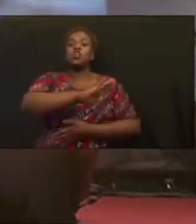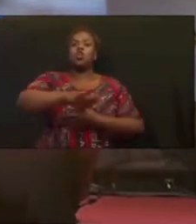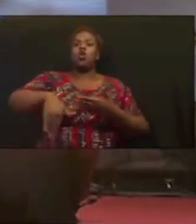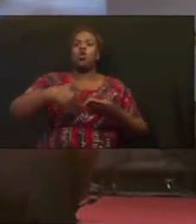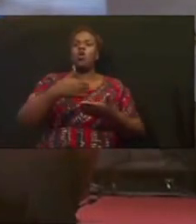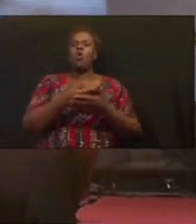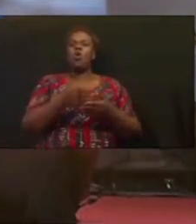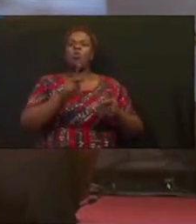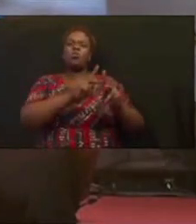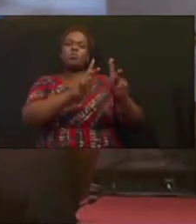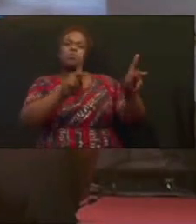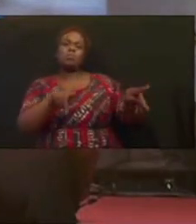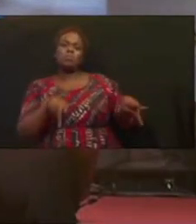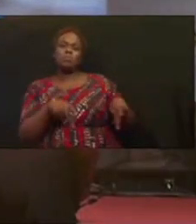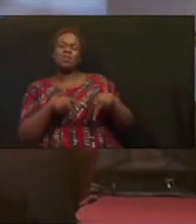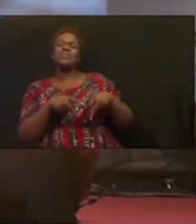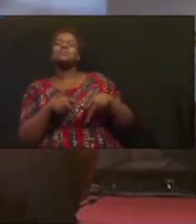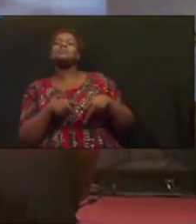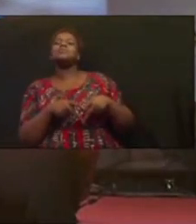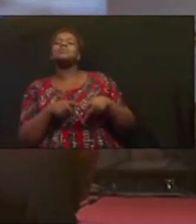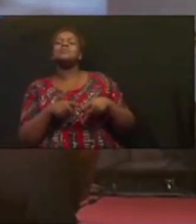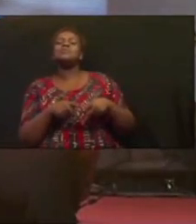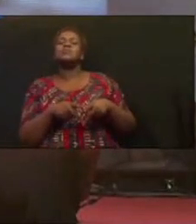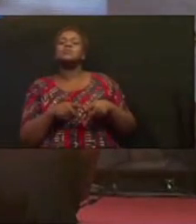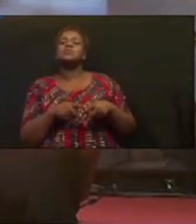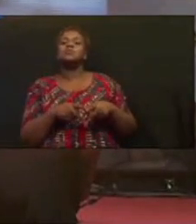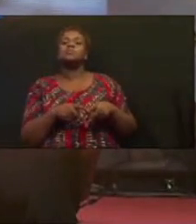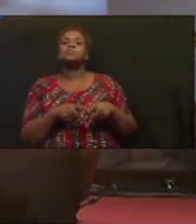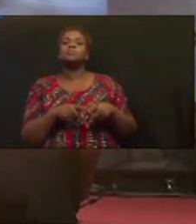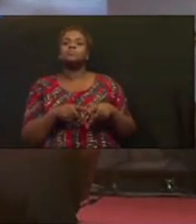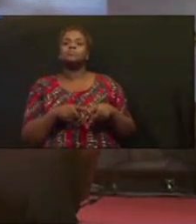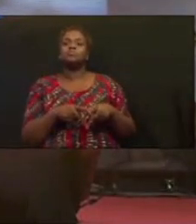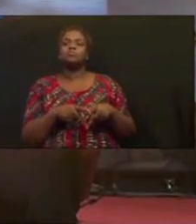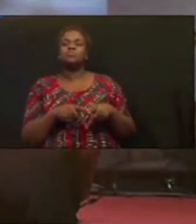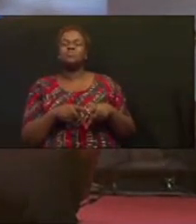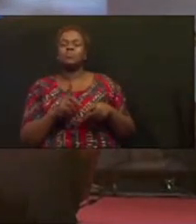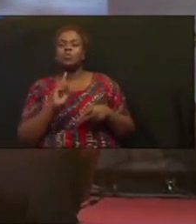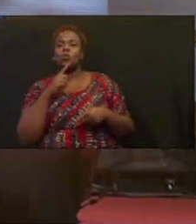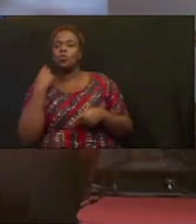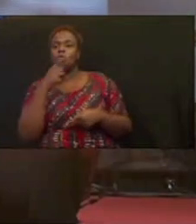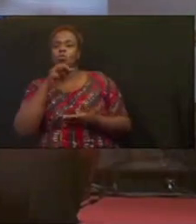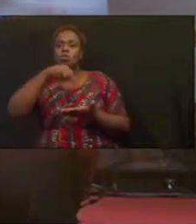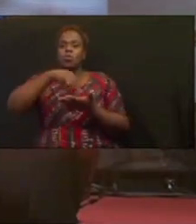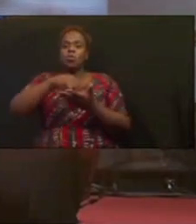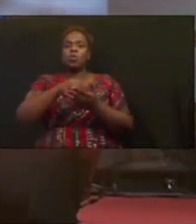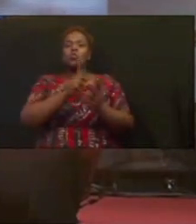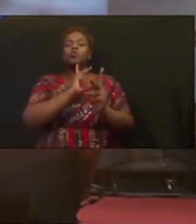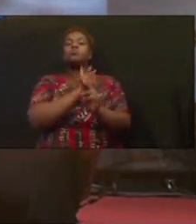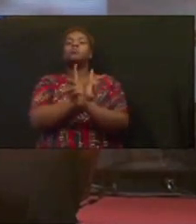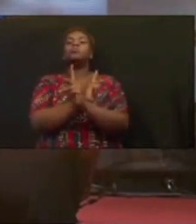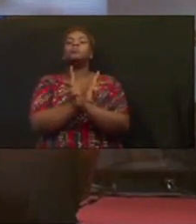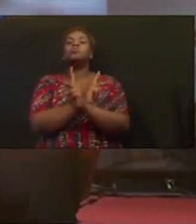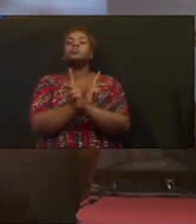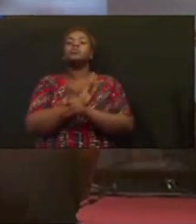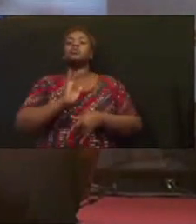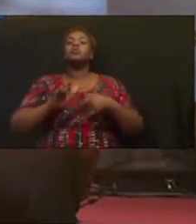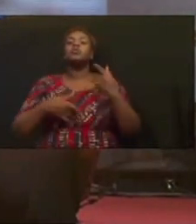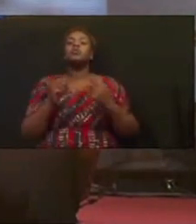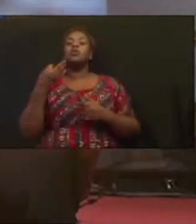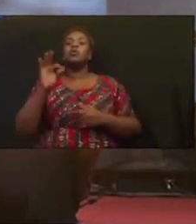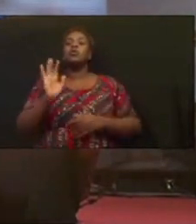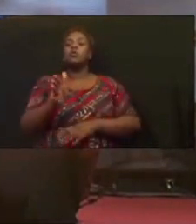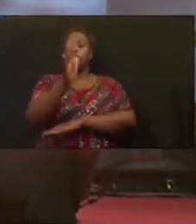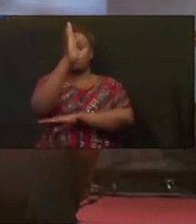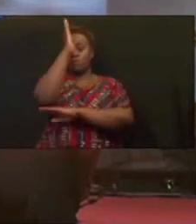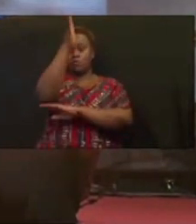human activities who are represented, who stand to protect the interests of God's program,